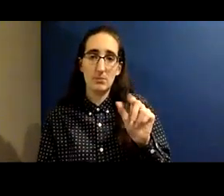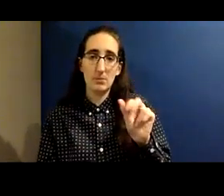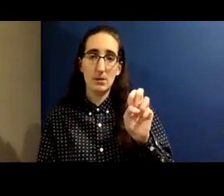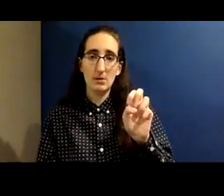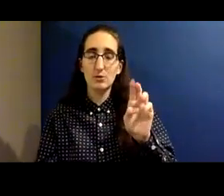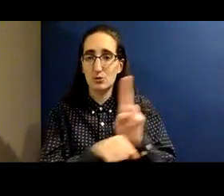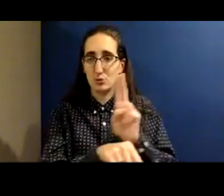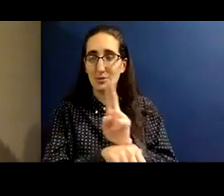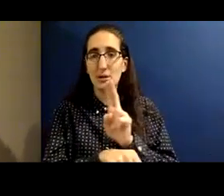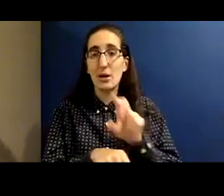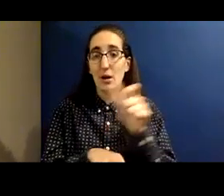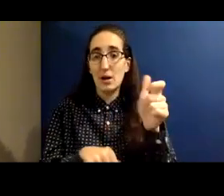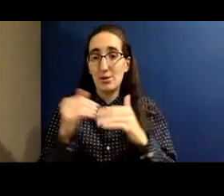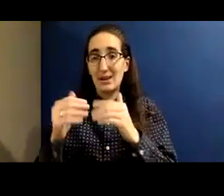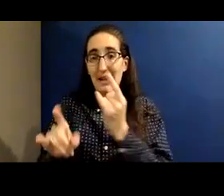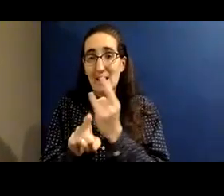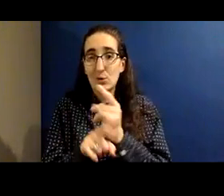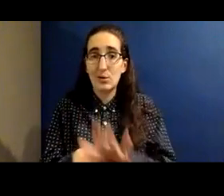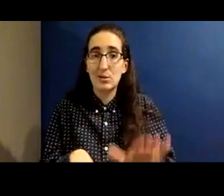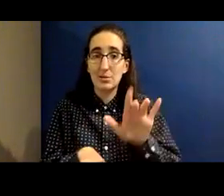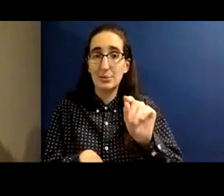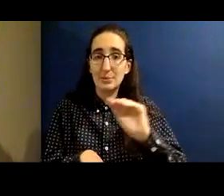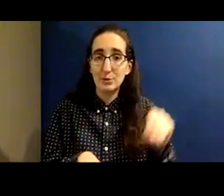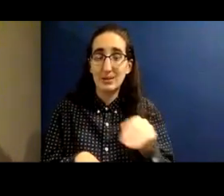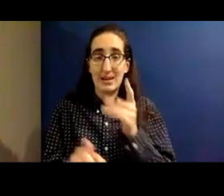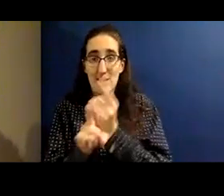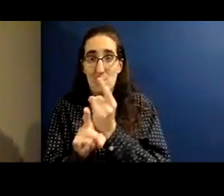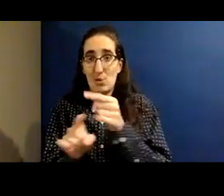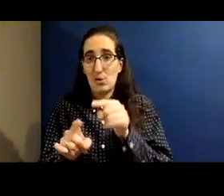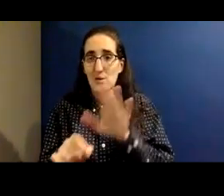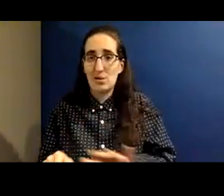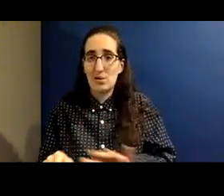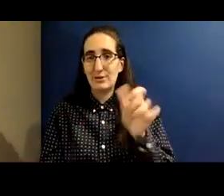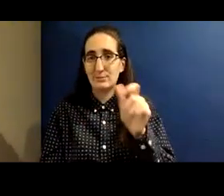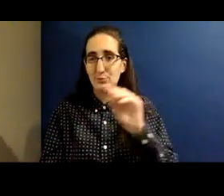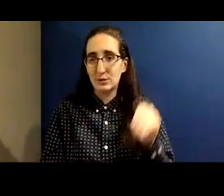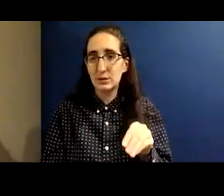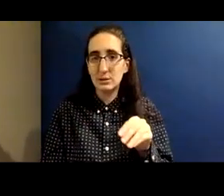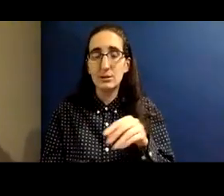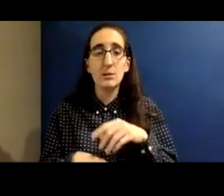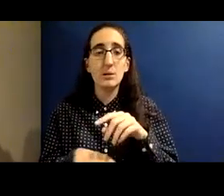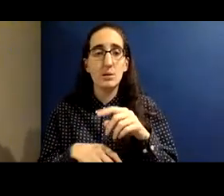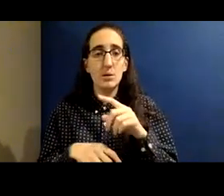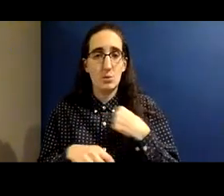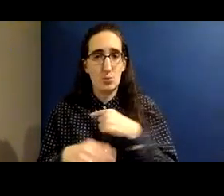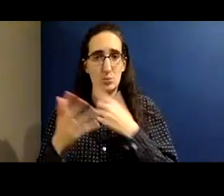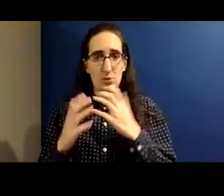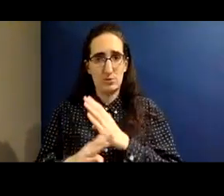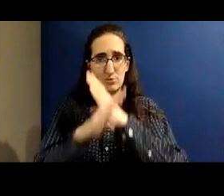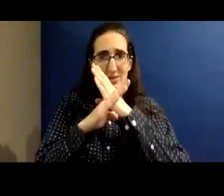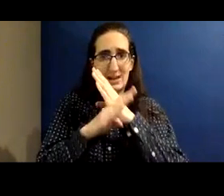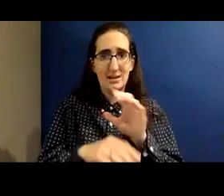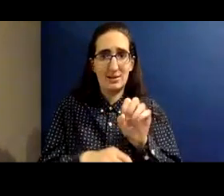a substance other than alcohol, about 20%, and alcohol, about 10%. So when we want to prevent suicide, we want